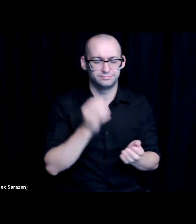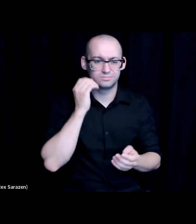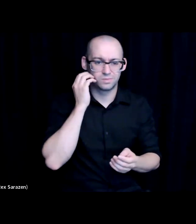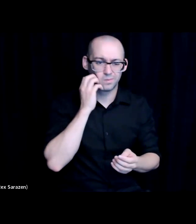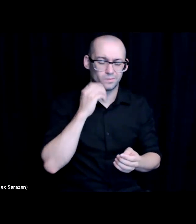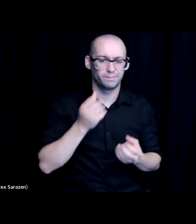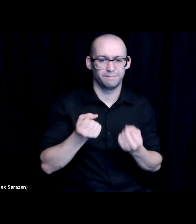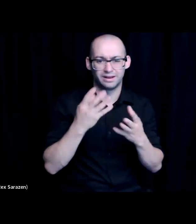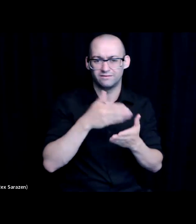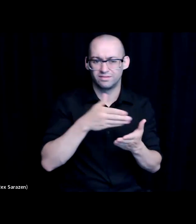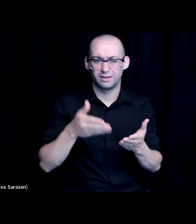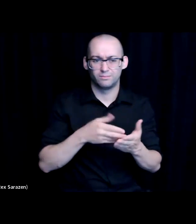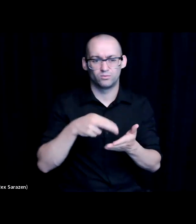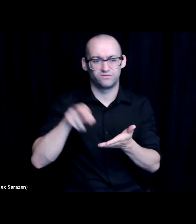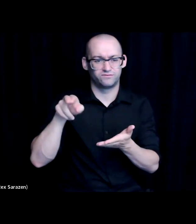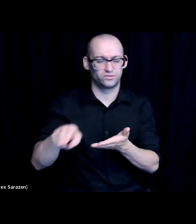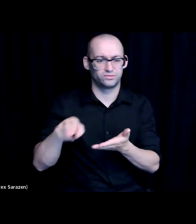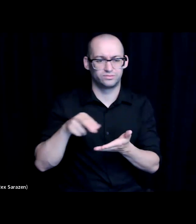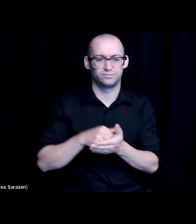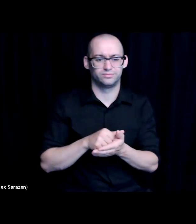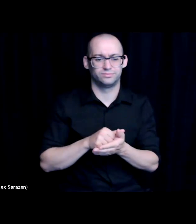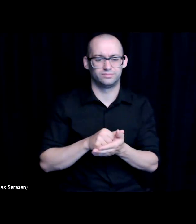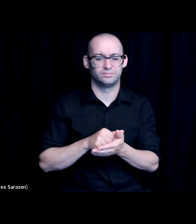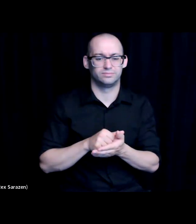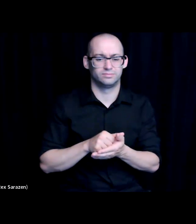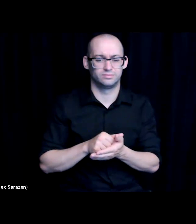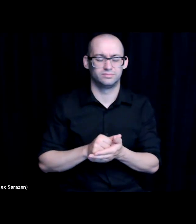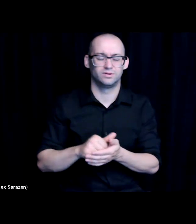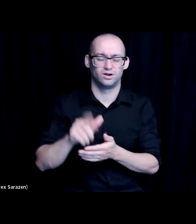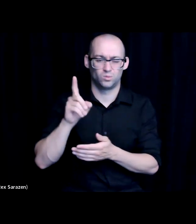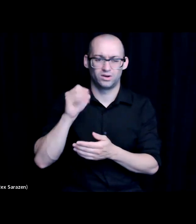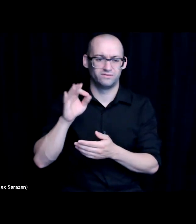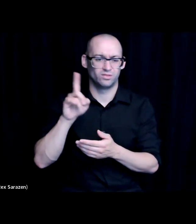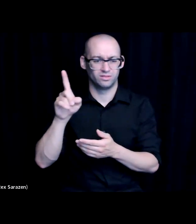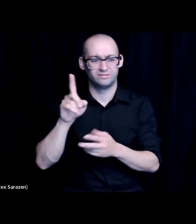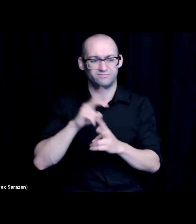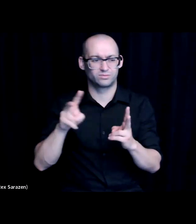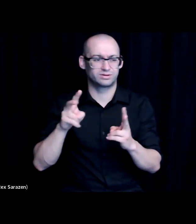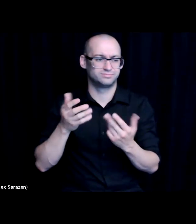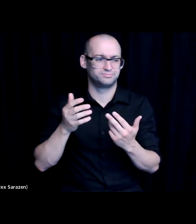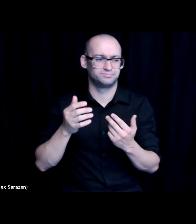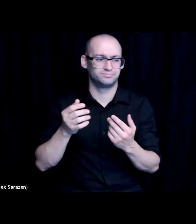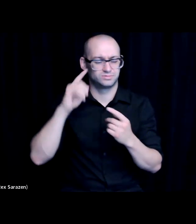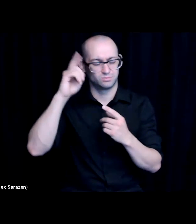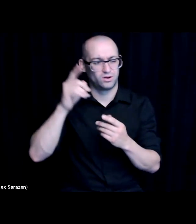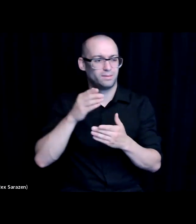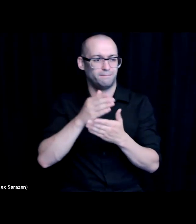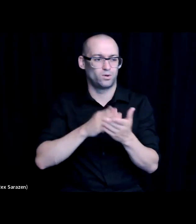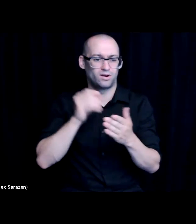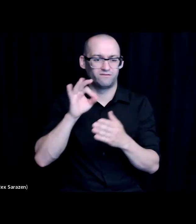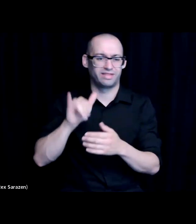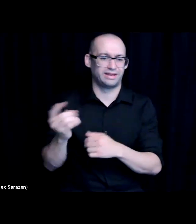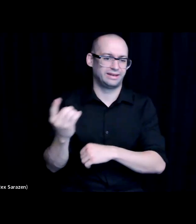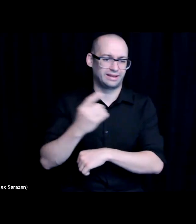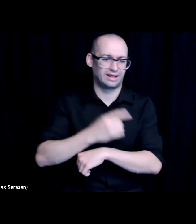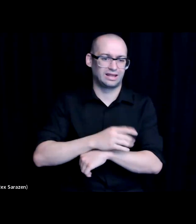heard. And Kevin, who spoke before me, was one of our esteemed participants of the day and is a great partner with ITUP. And